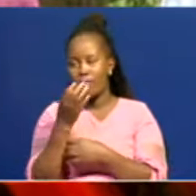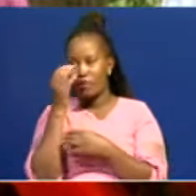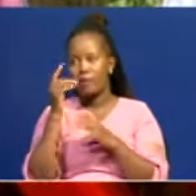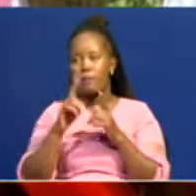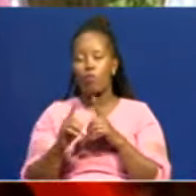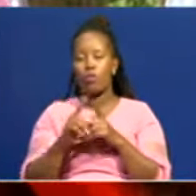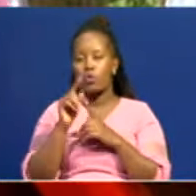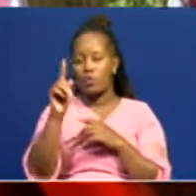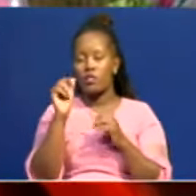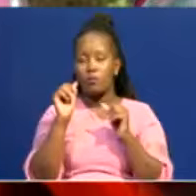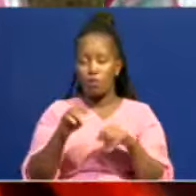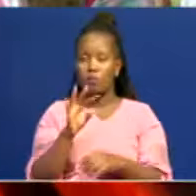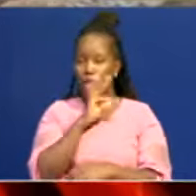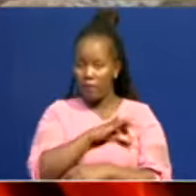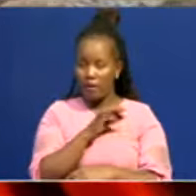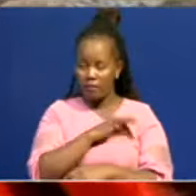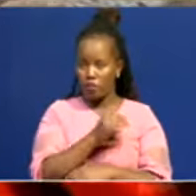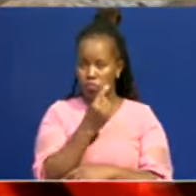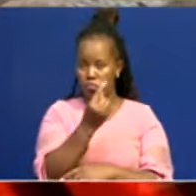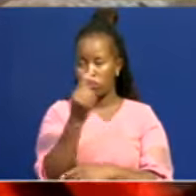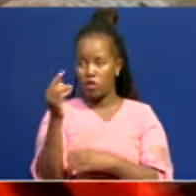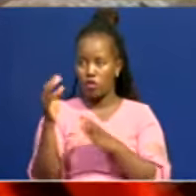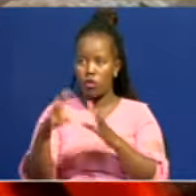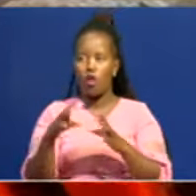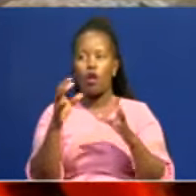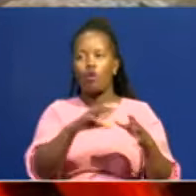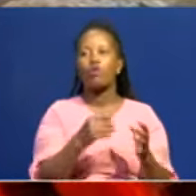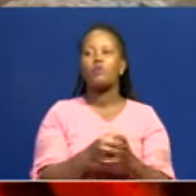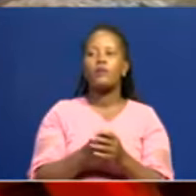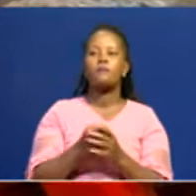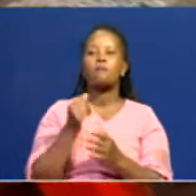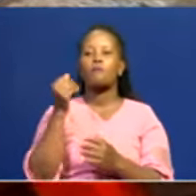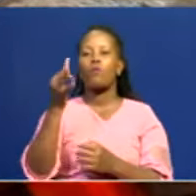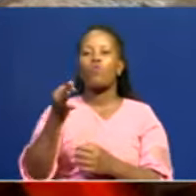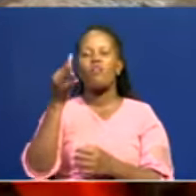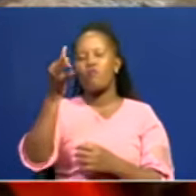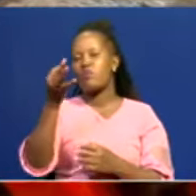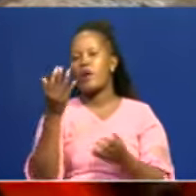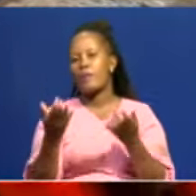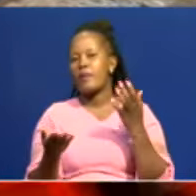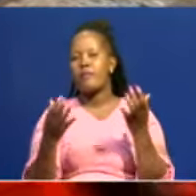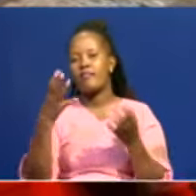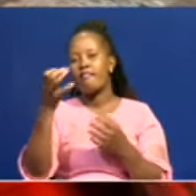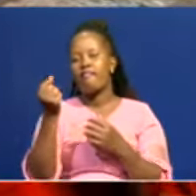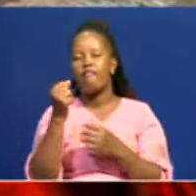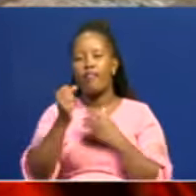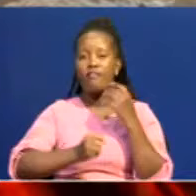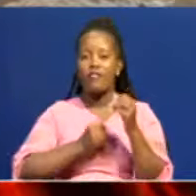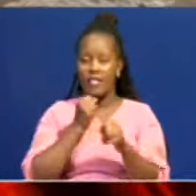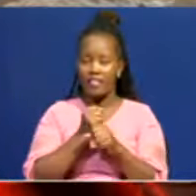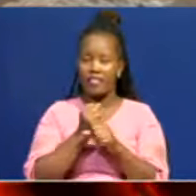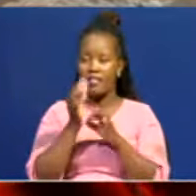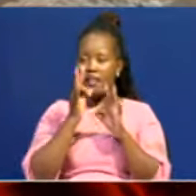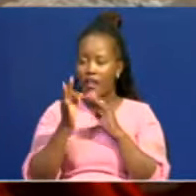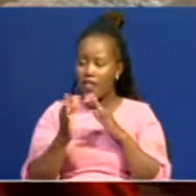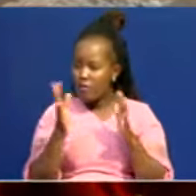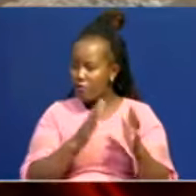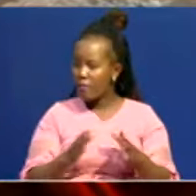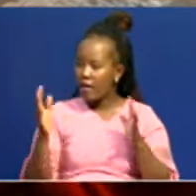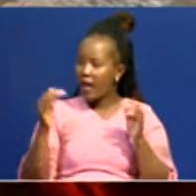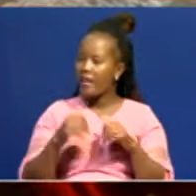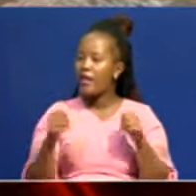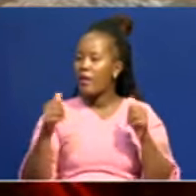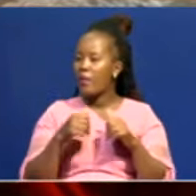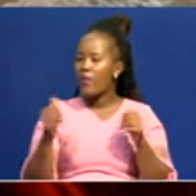income generation activities kwa kikundi. In future tunaona after 5 years to come tukipanga plan zetu, tunaona kama mara